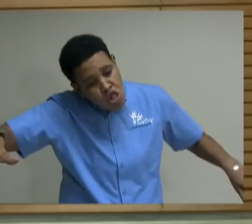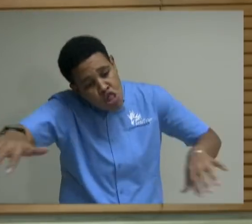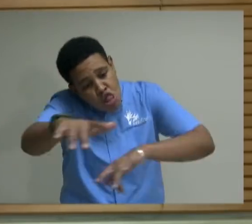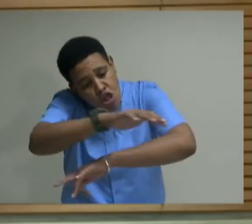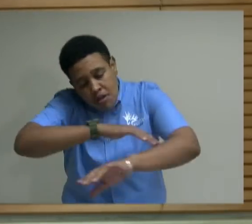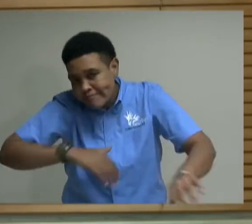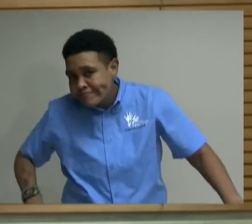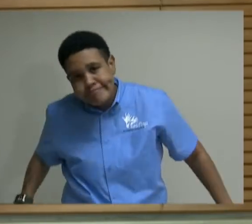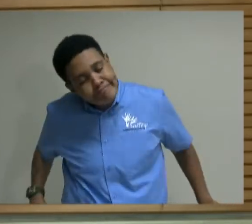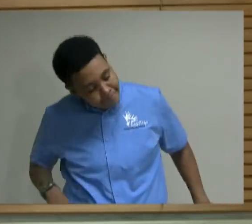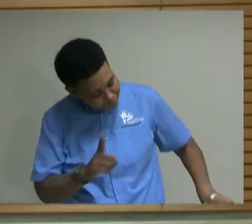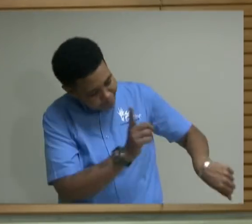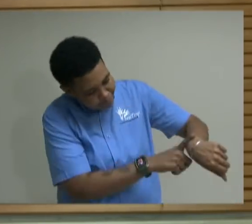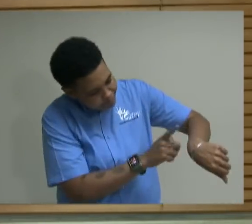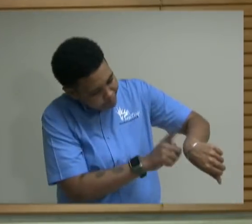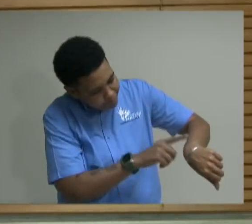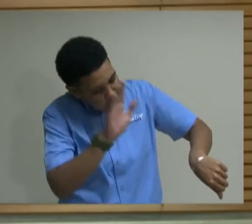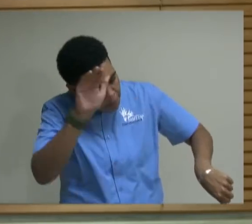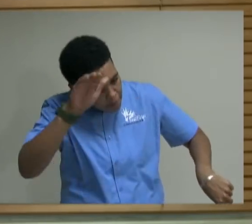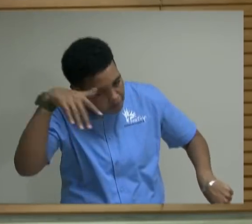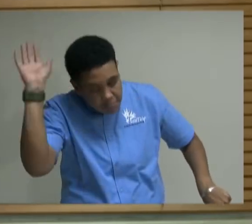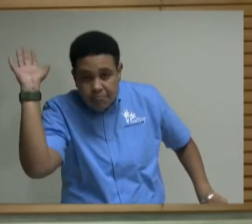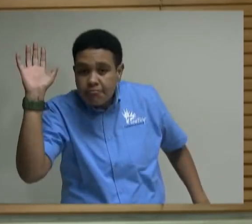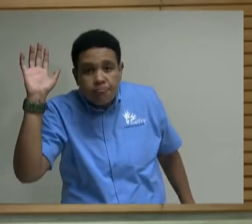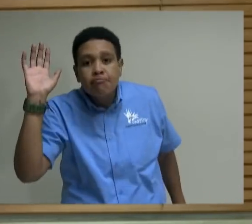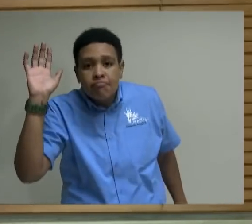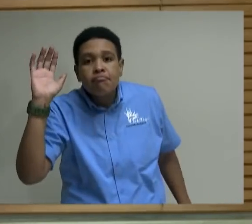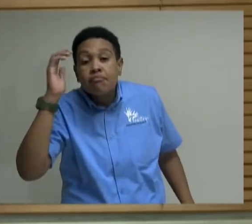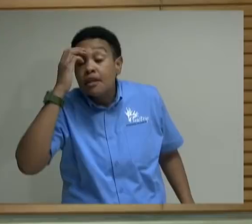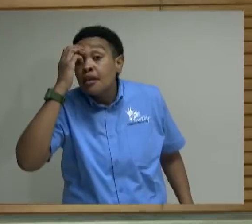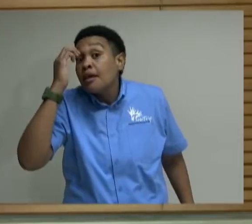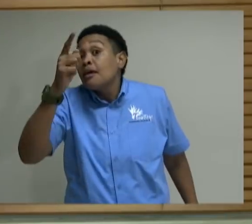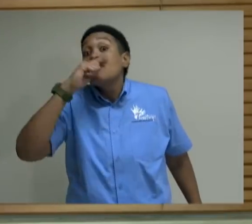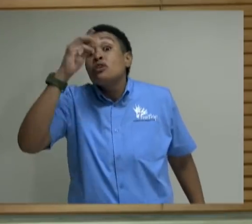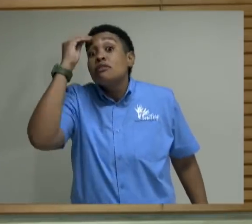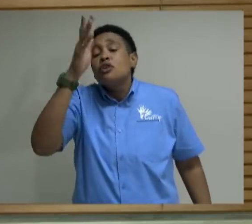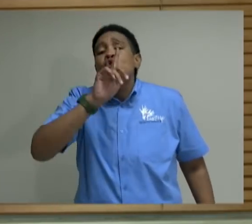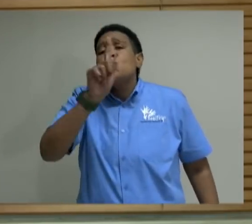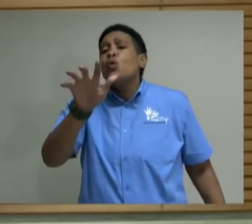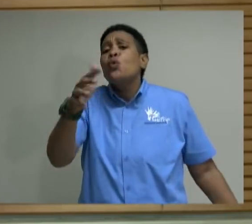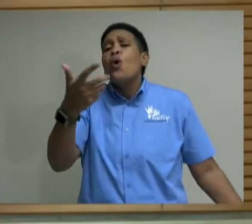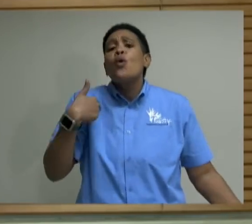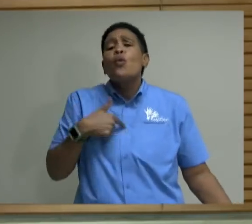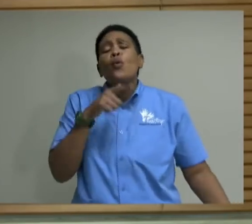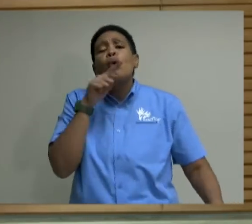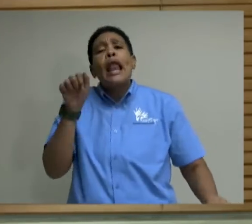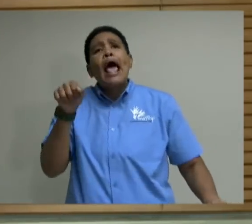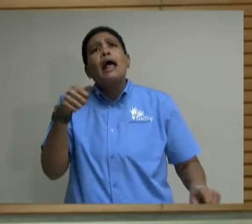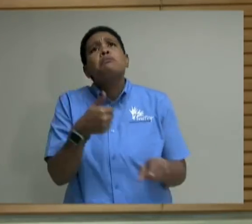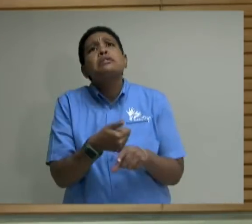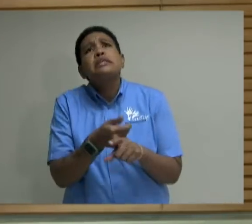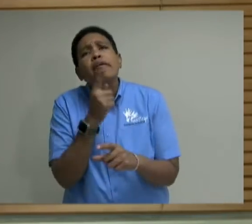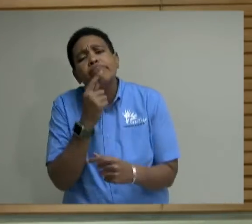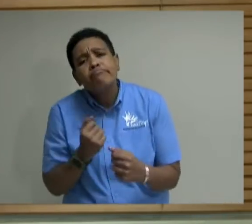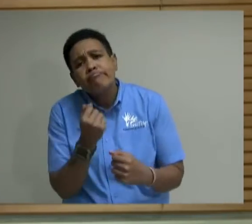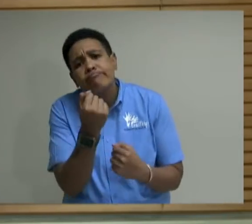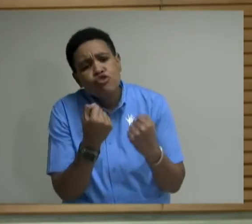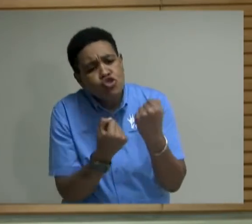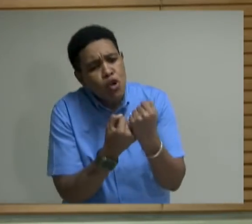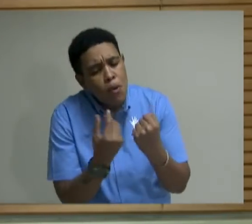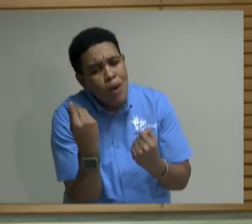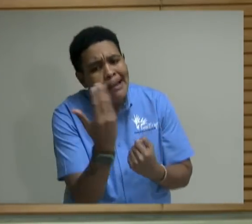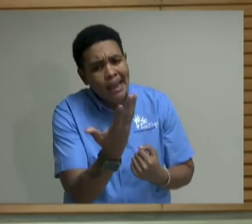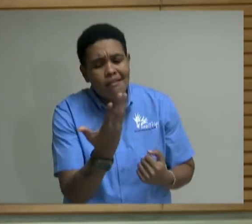that. So the truth is, we are able to lend that support whenever